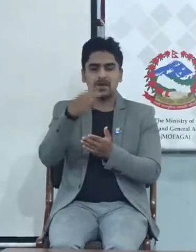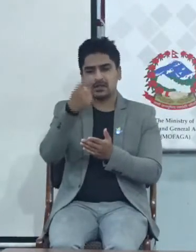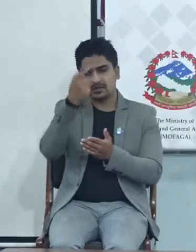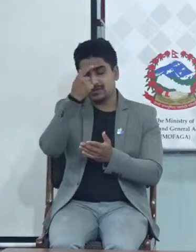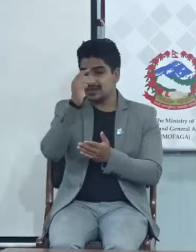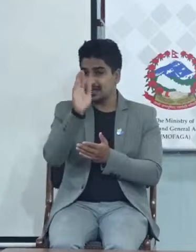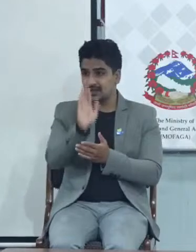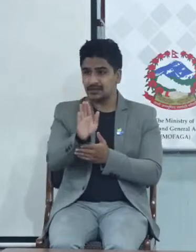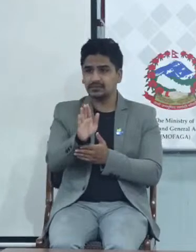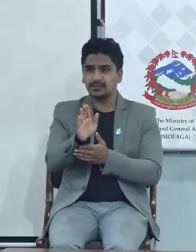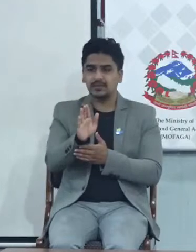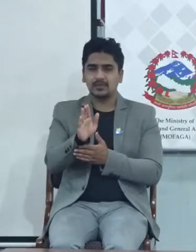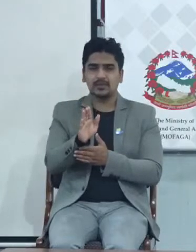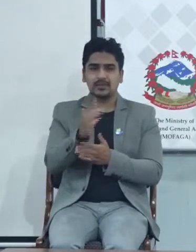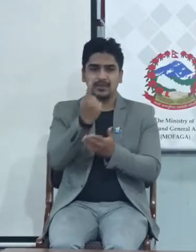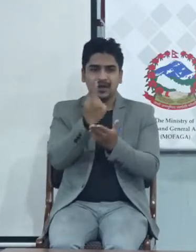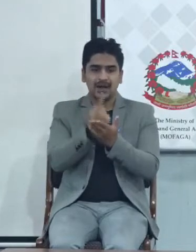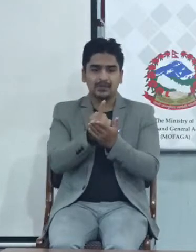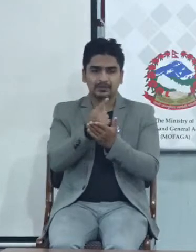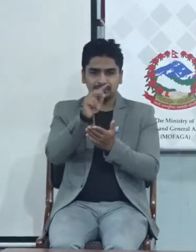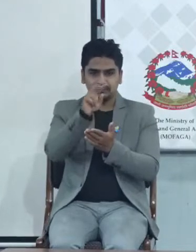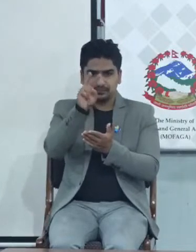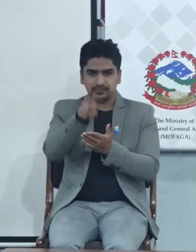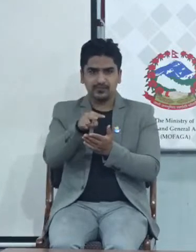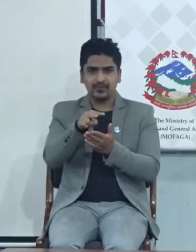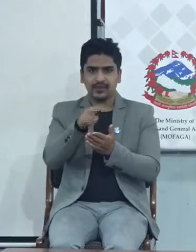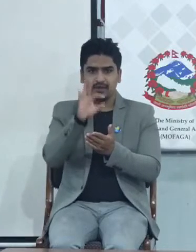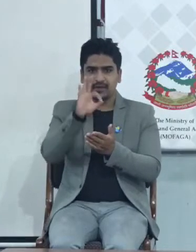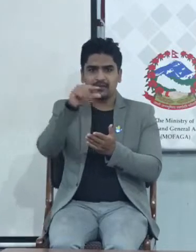Is that the 0.3 in a frequency gap?